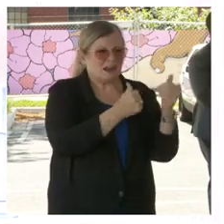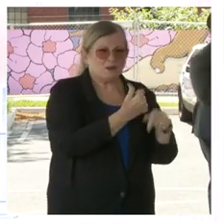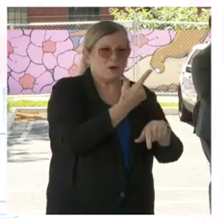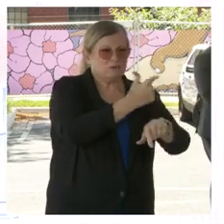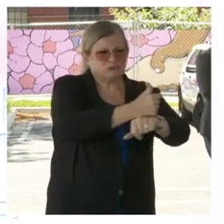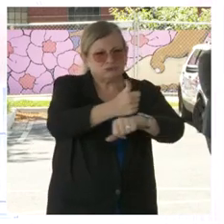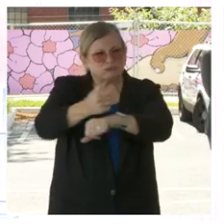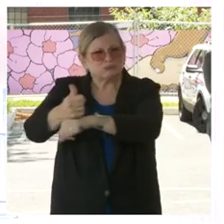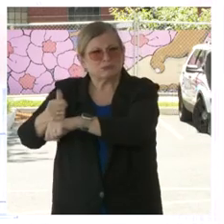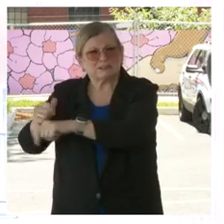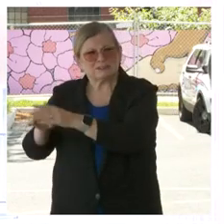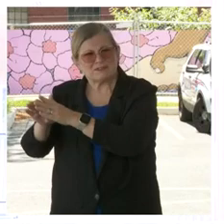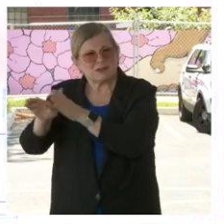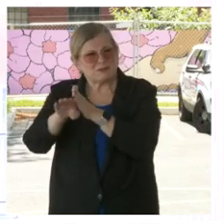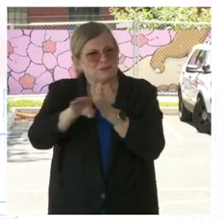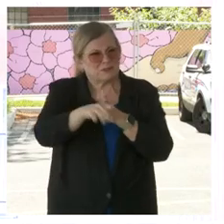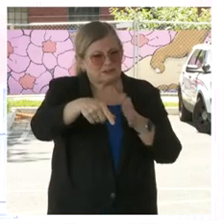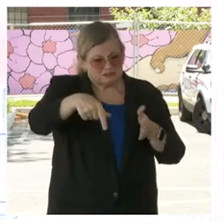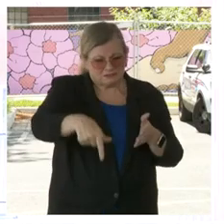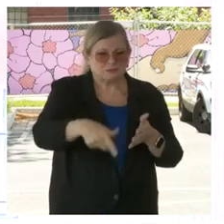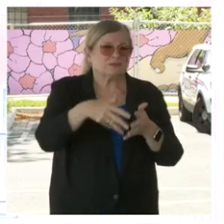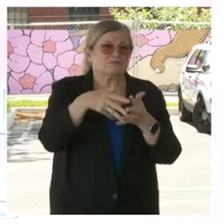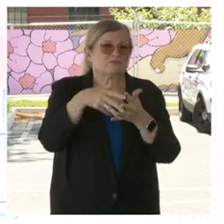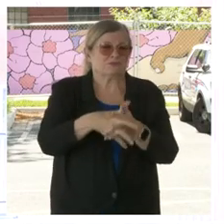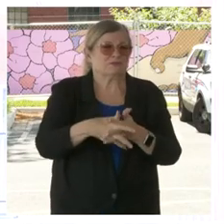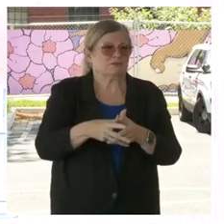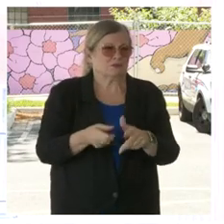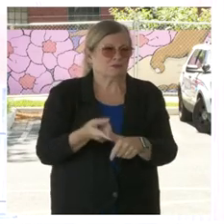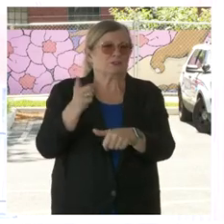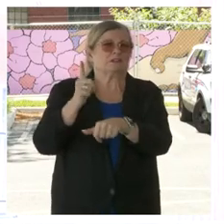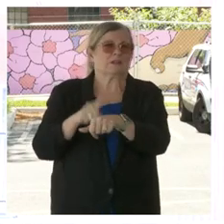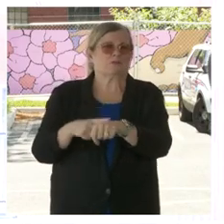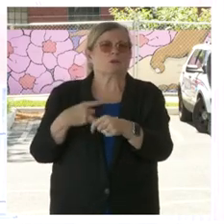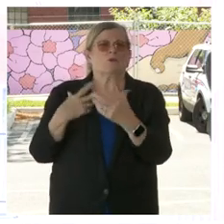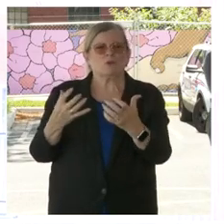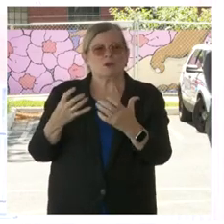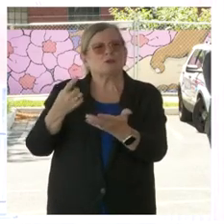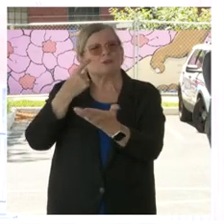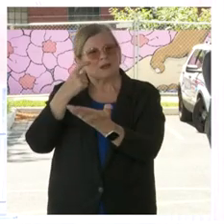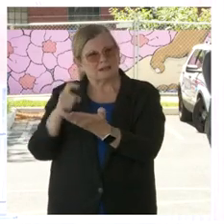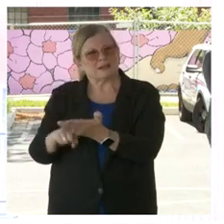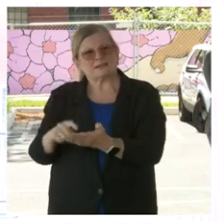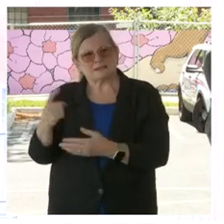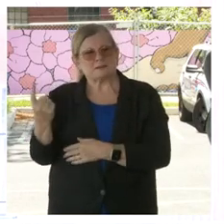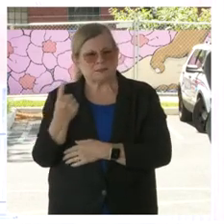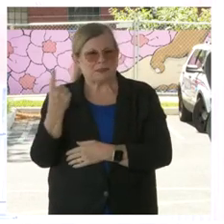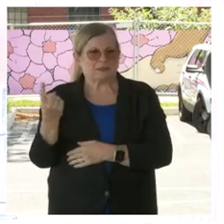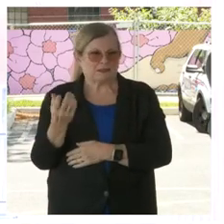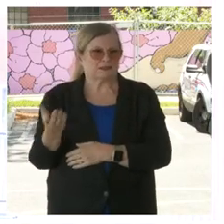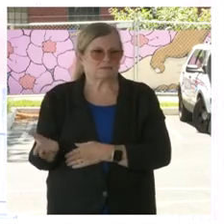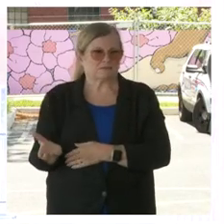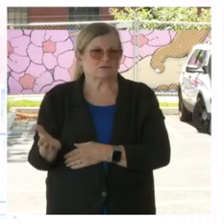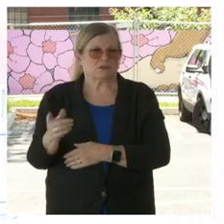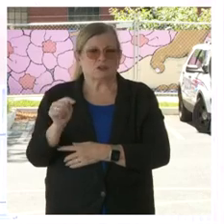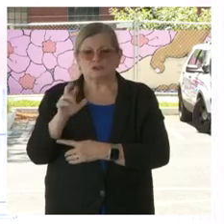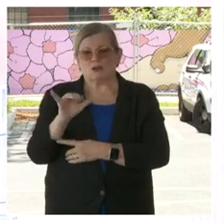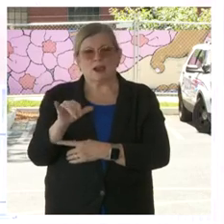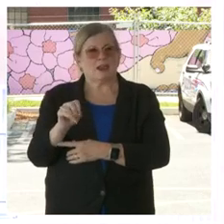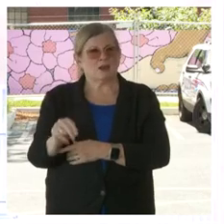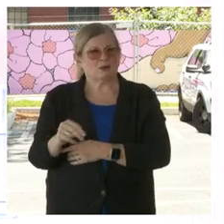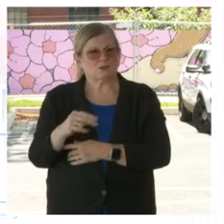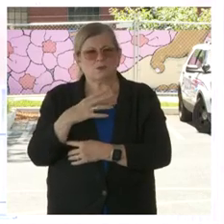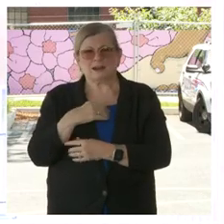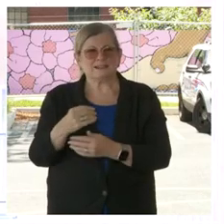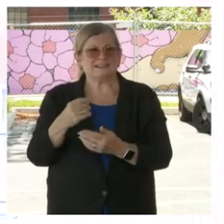in these communities for a really long time. So again, I want to recognize something that Councilmember Trayon White said. He said that he